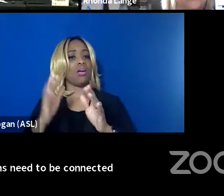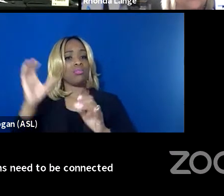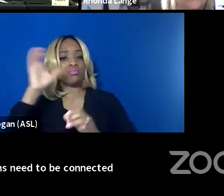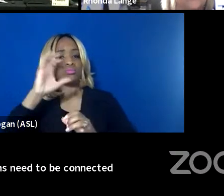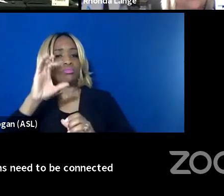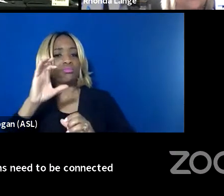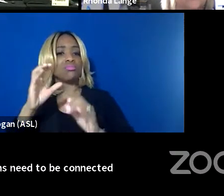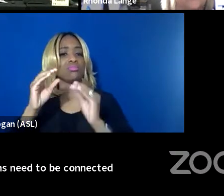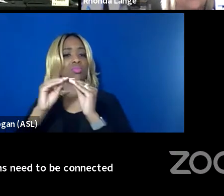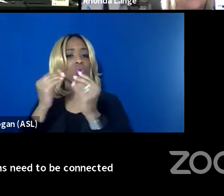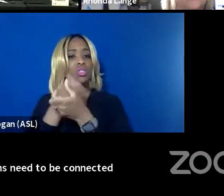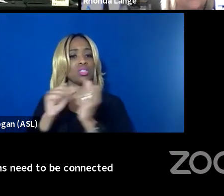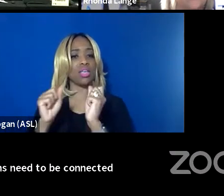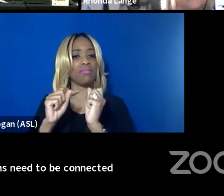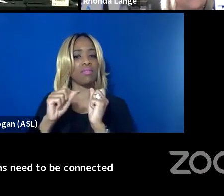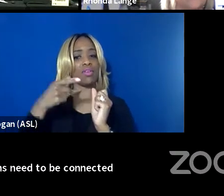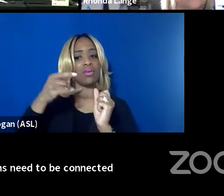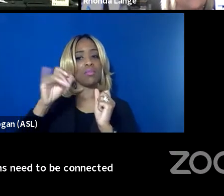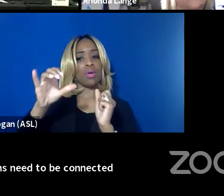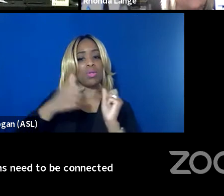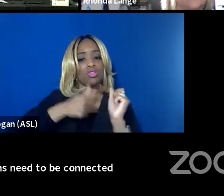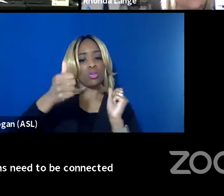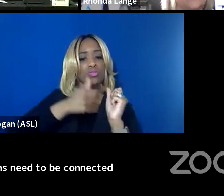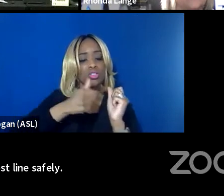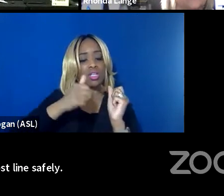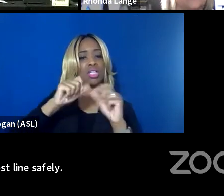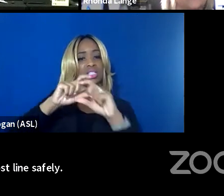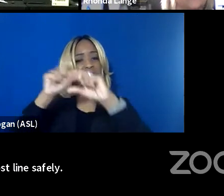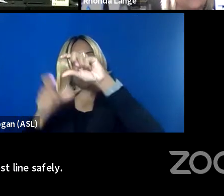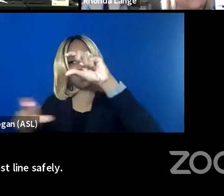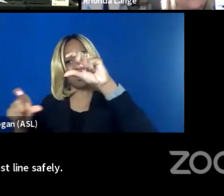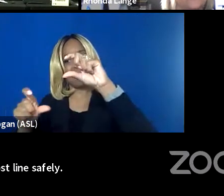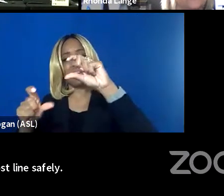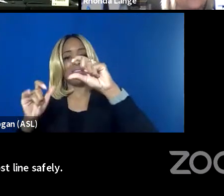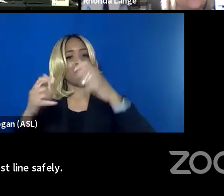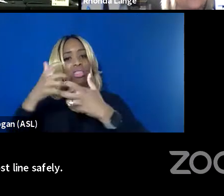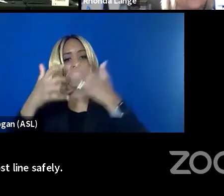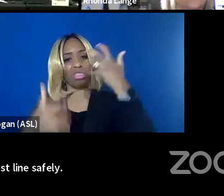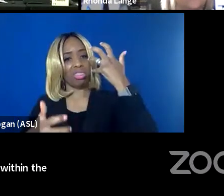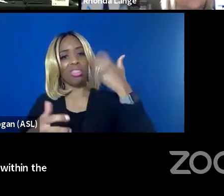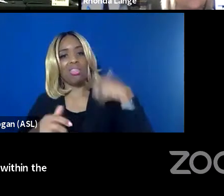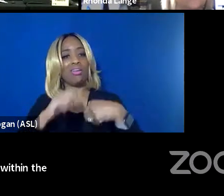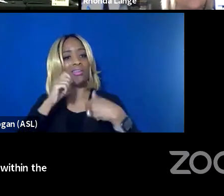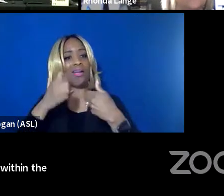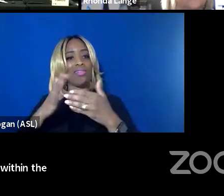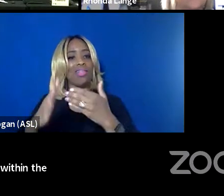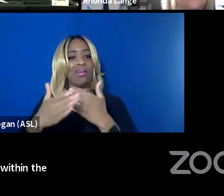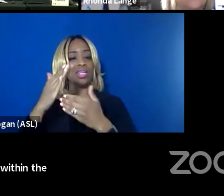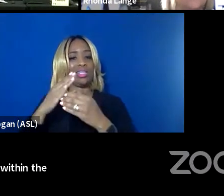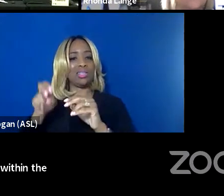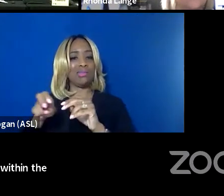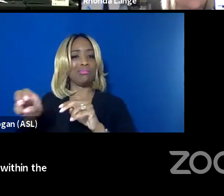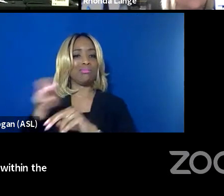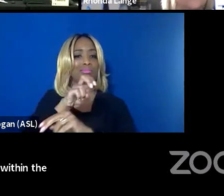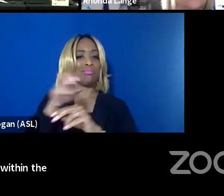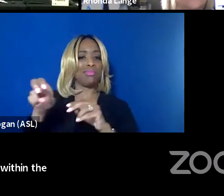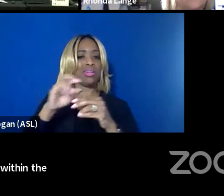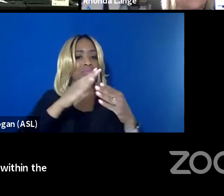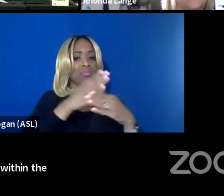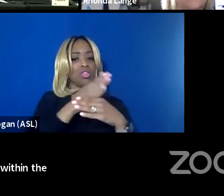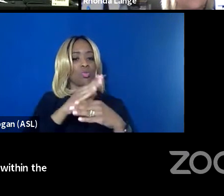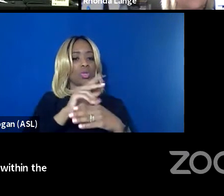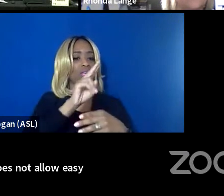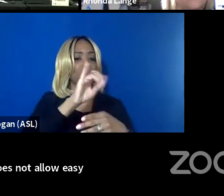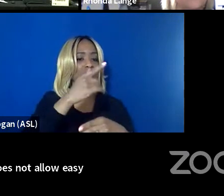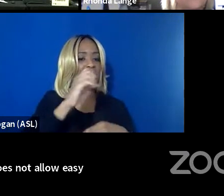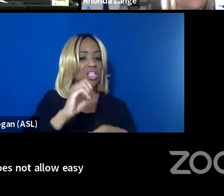safely. Public transportation within the lakeshore is disjointed and does not allow easy movement between cities, villages, and